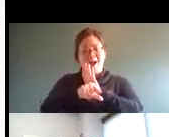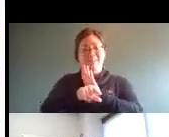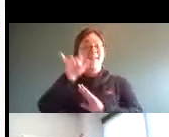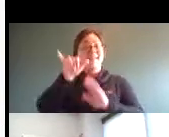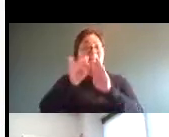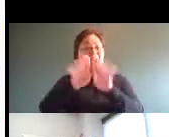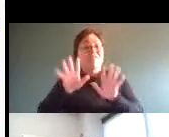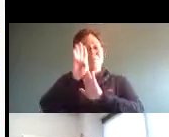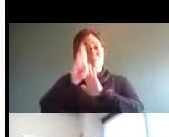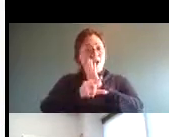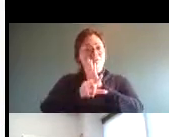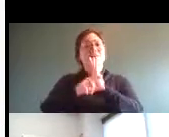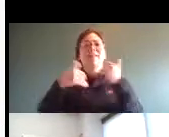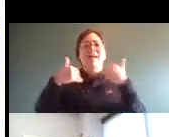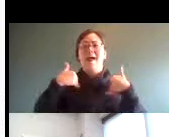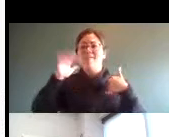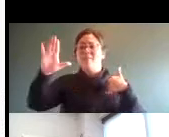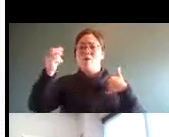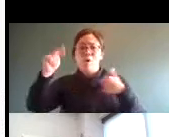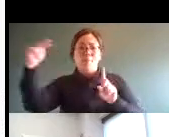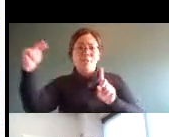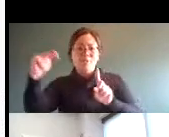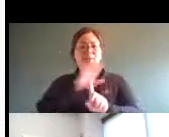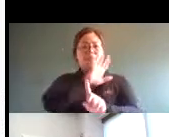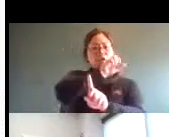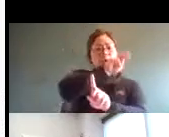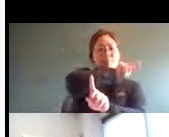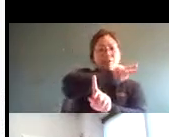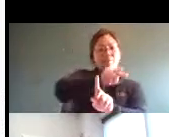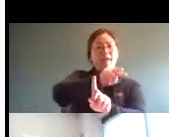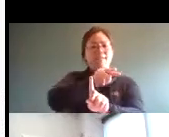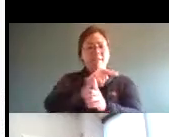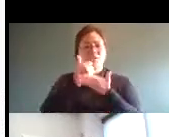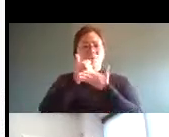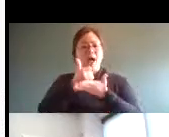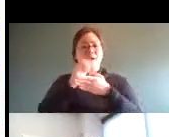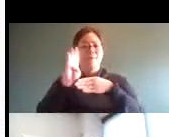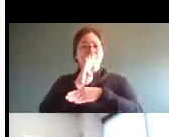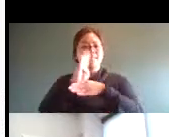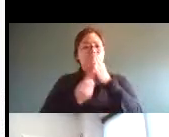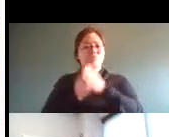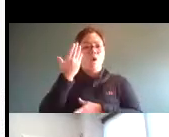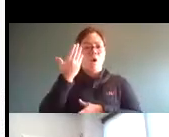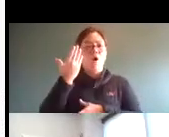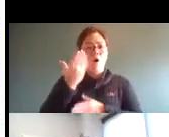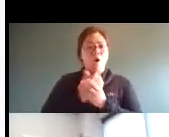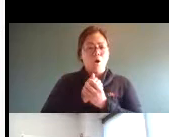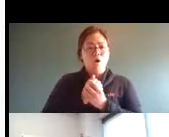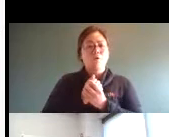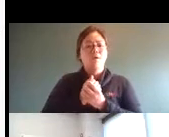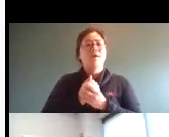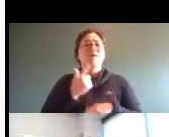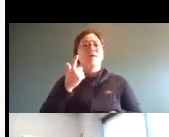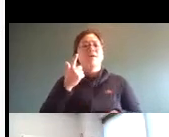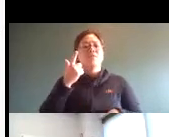backgrounds bring new perspectives and ideas to help business grow. Often, they're thinking outside the